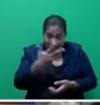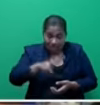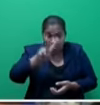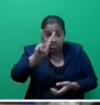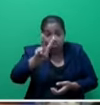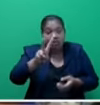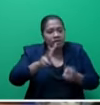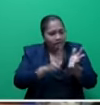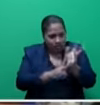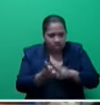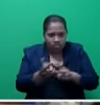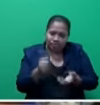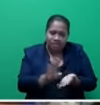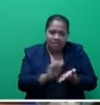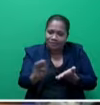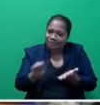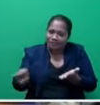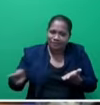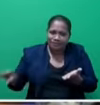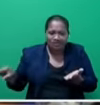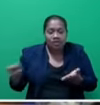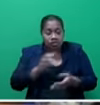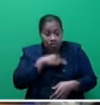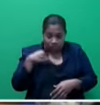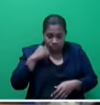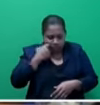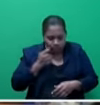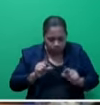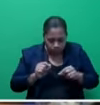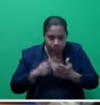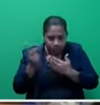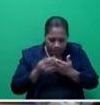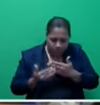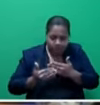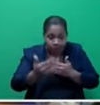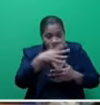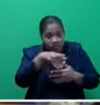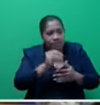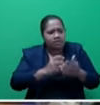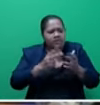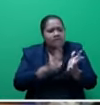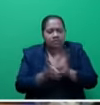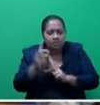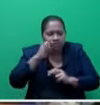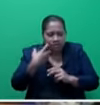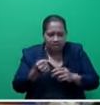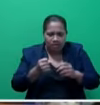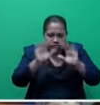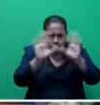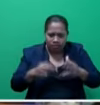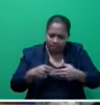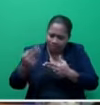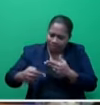To accelerate this initiative, the ministry will run bridge programs where 50 villages will have fruit trees planted in a day, repeating